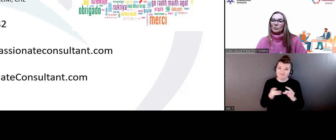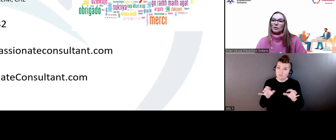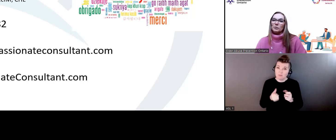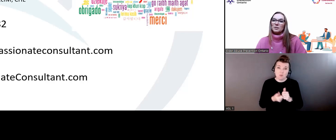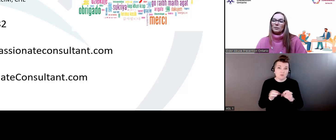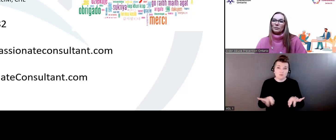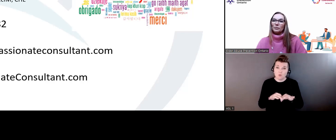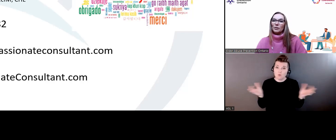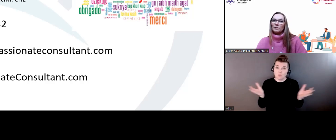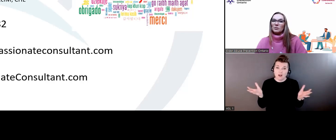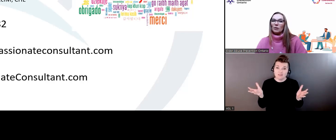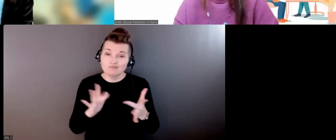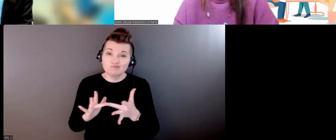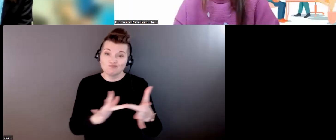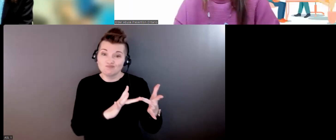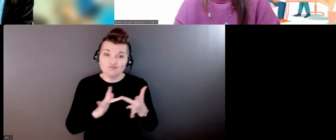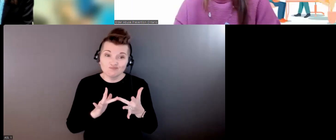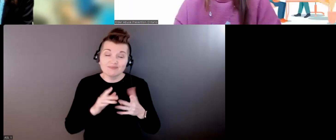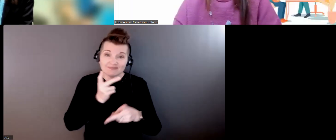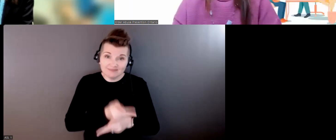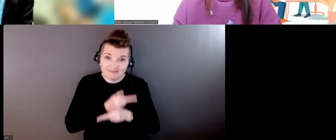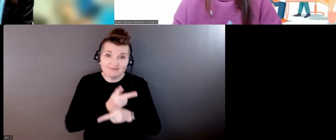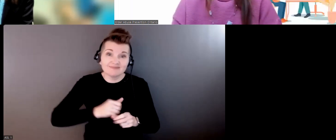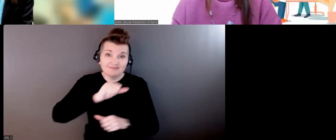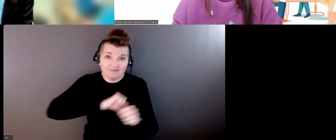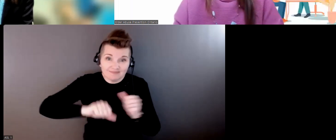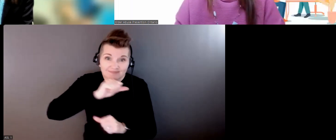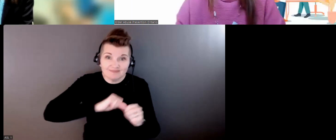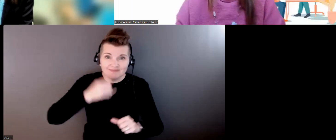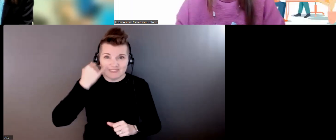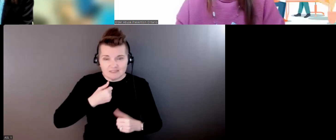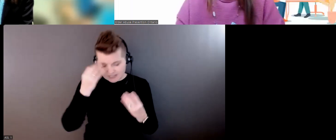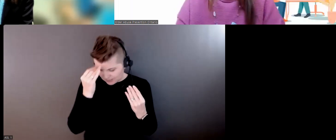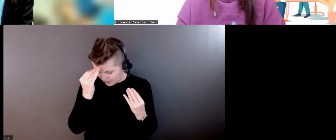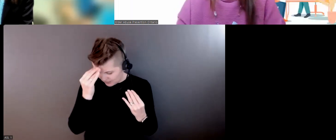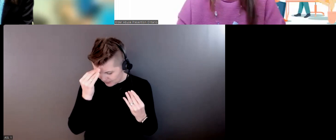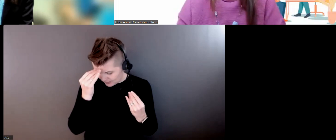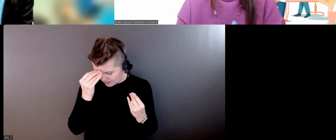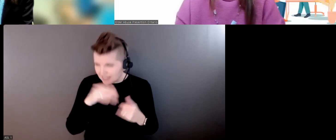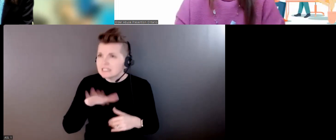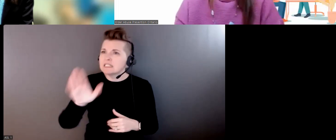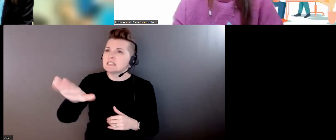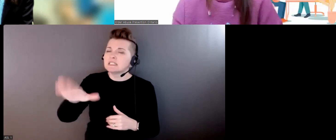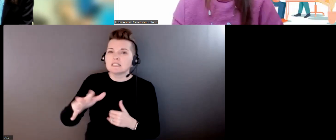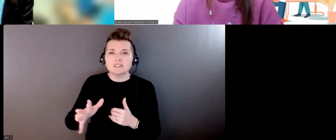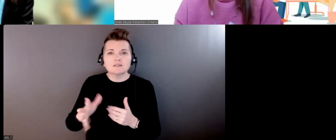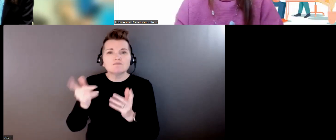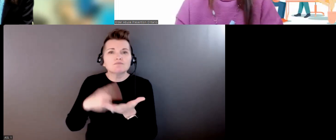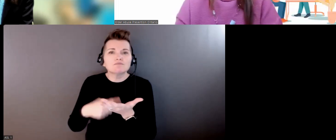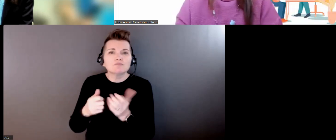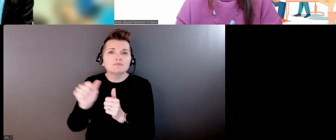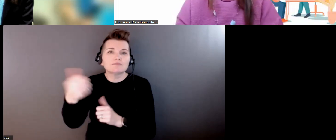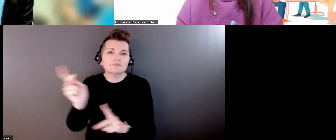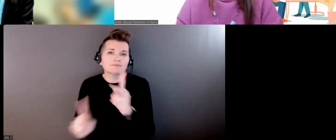sort of sit with it yourself. And if you can talk to other people and have that collaboration, I think that's, and everyone's, it helps everybody sort